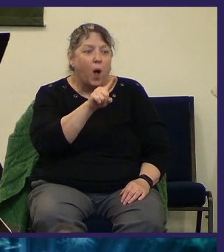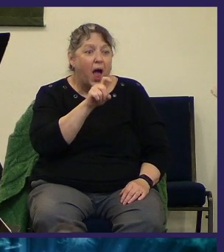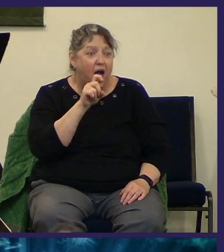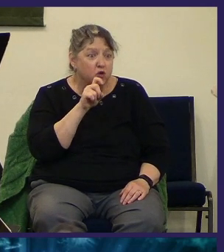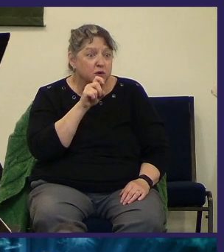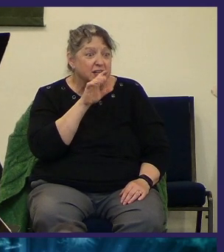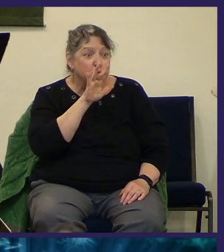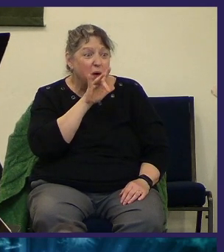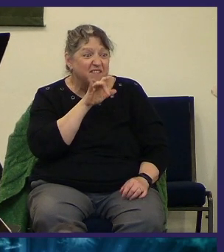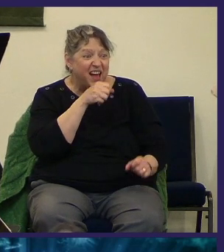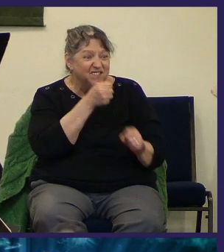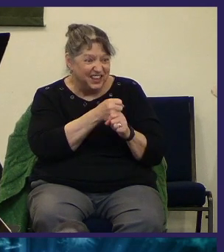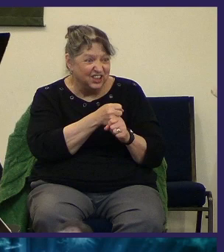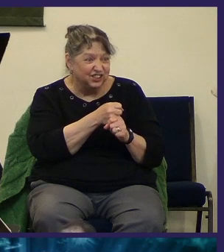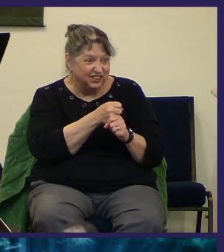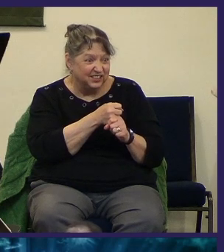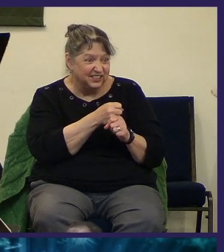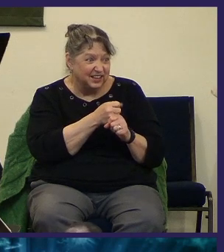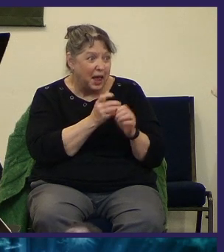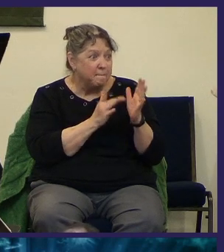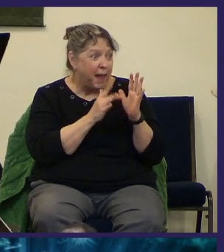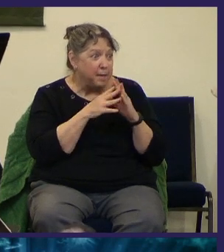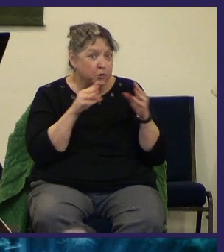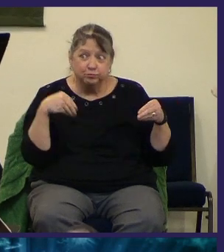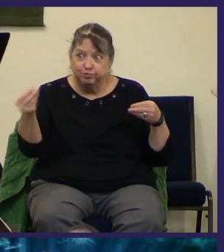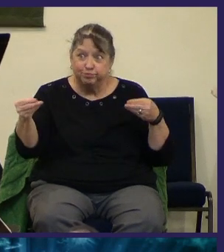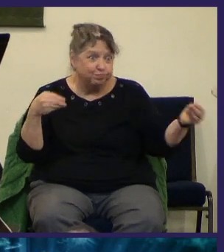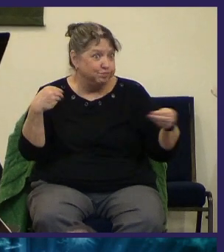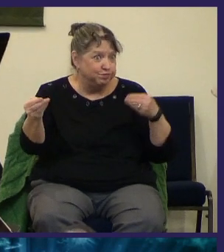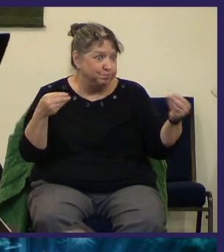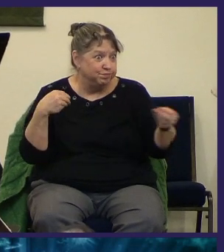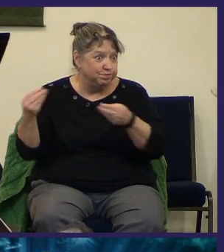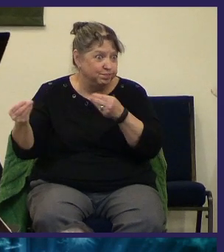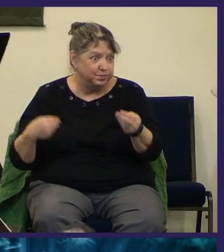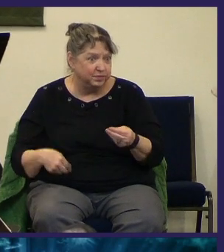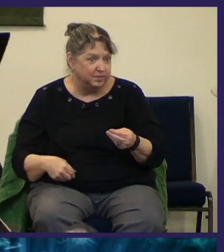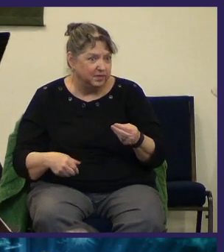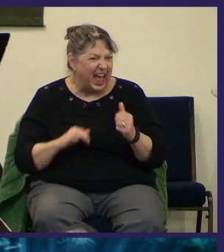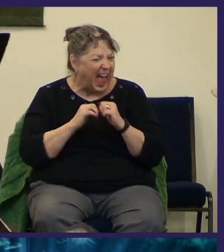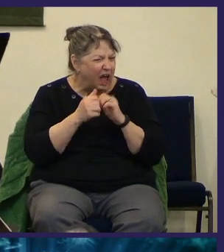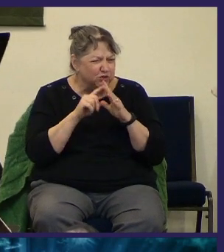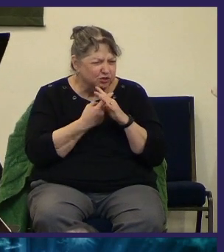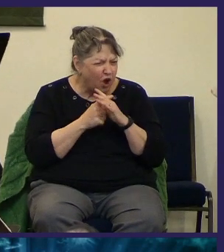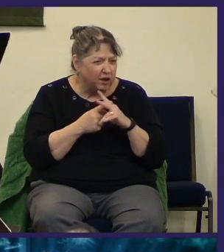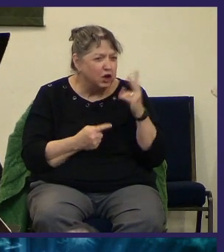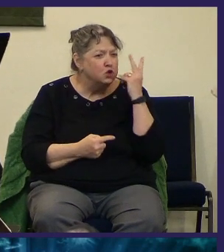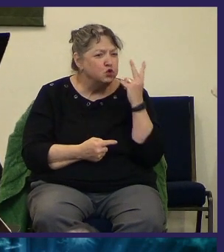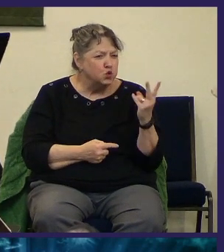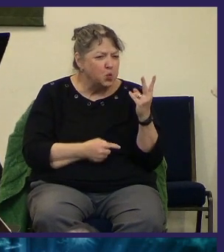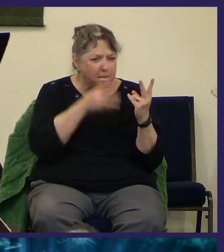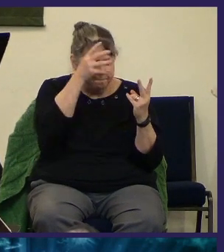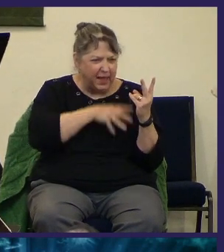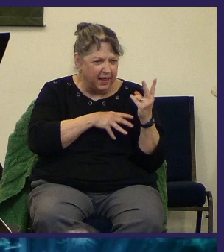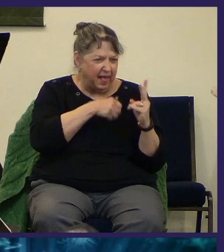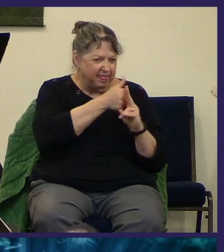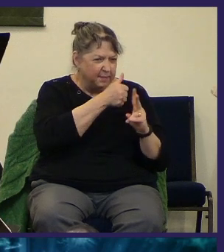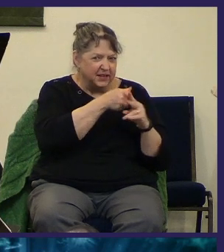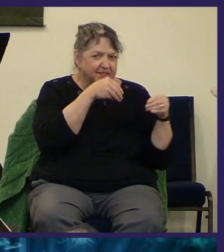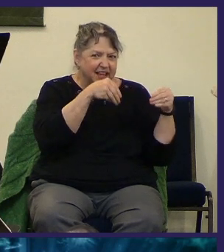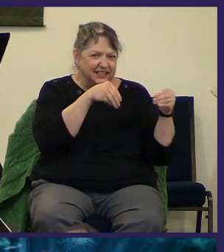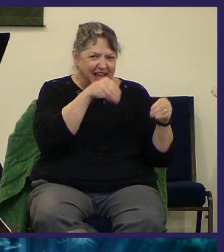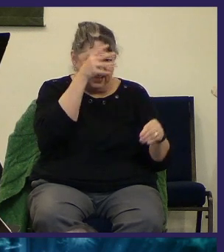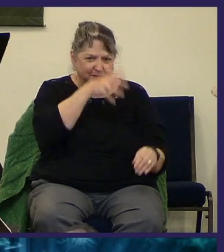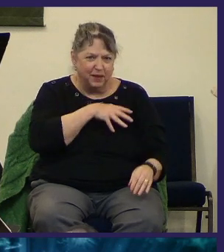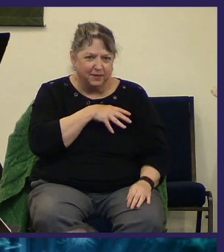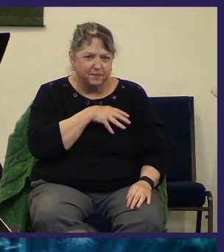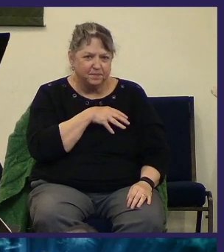have been handing out bibles it started by two salesmen that traveled and they got together and they